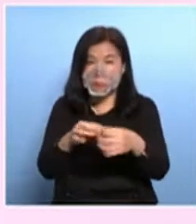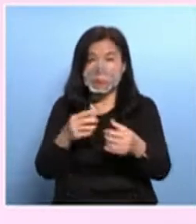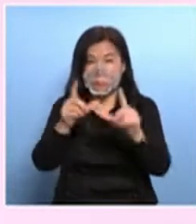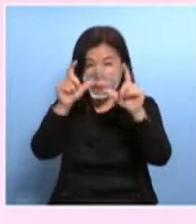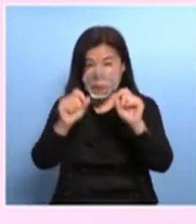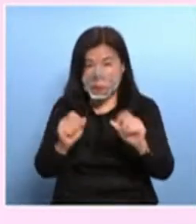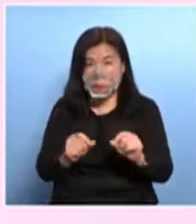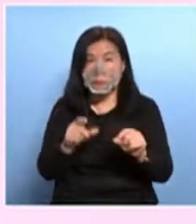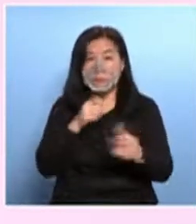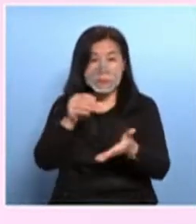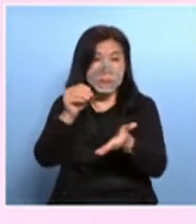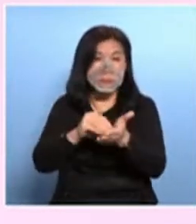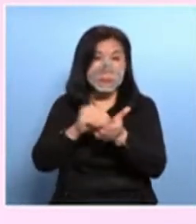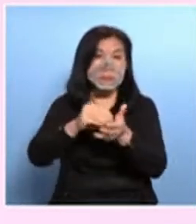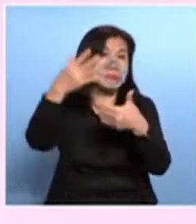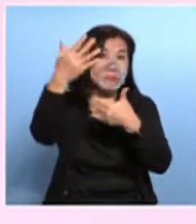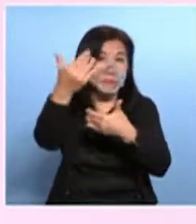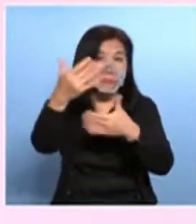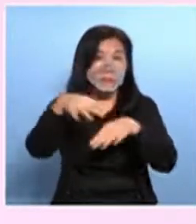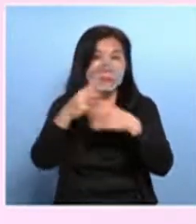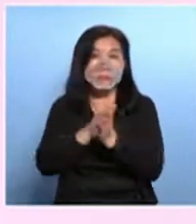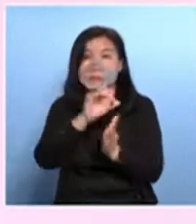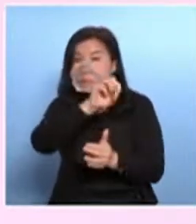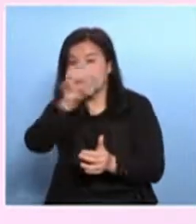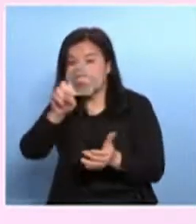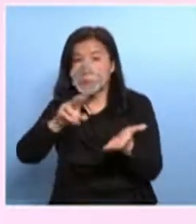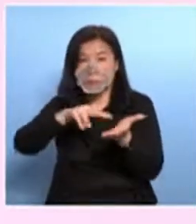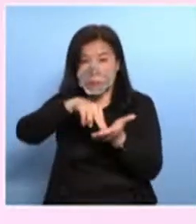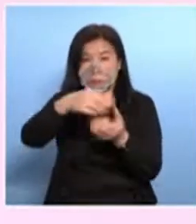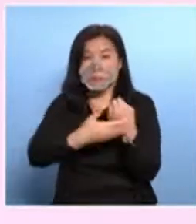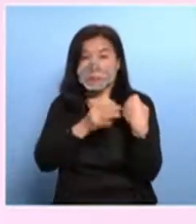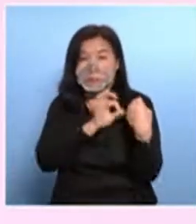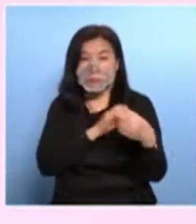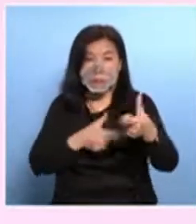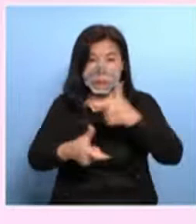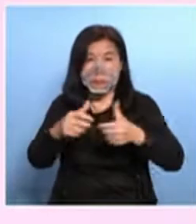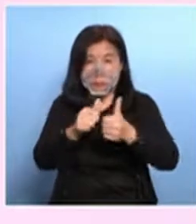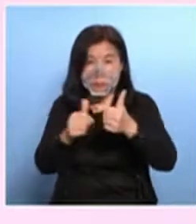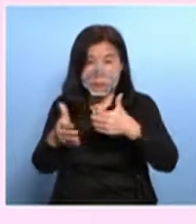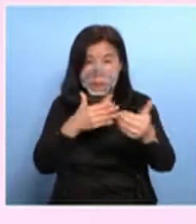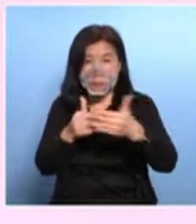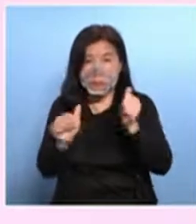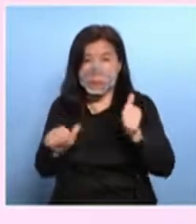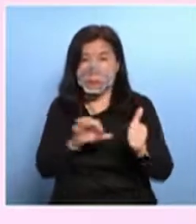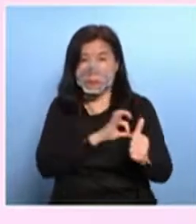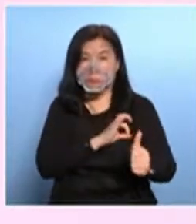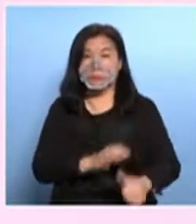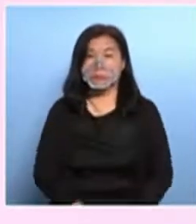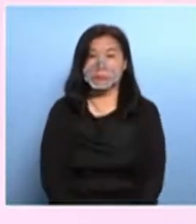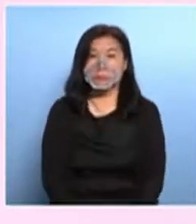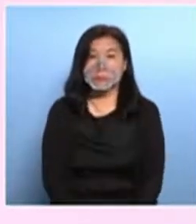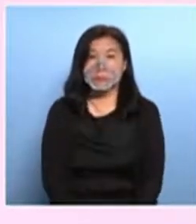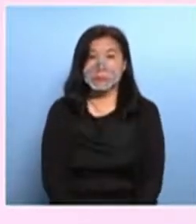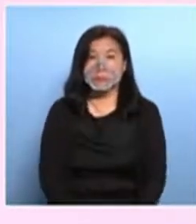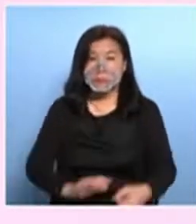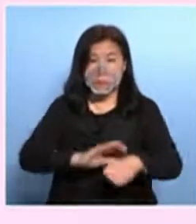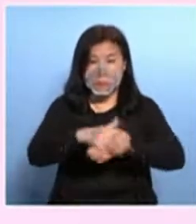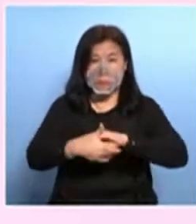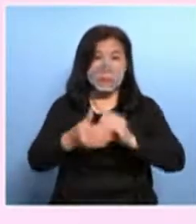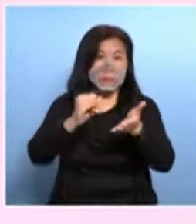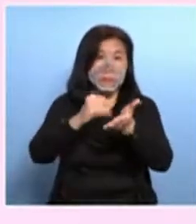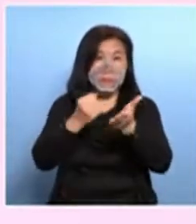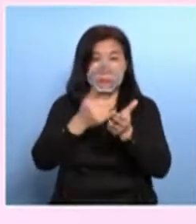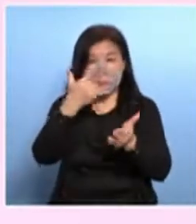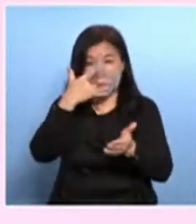government will in due course consult the electoral panel on financial affairs on the outcome of the rating system review, the details and the implementation timetable of the